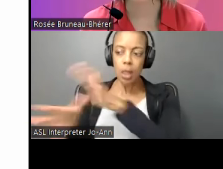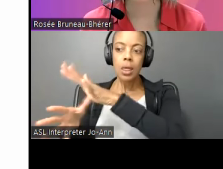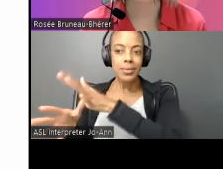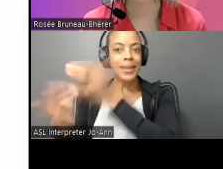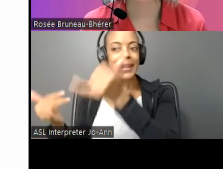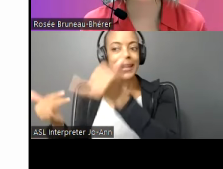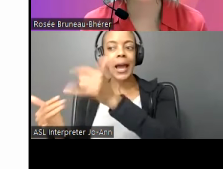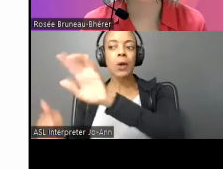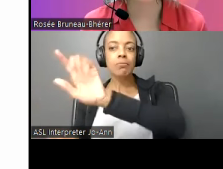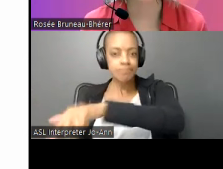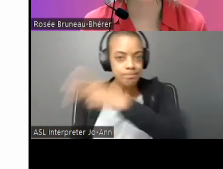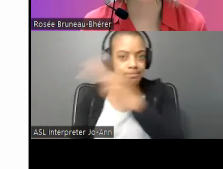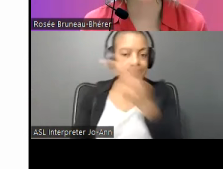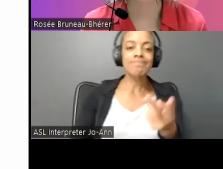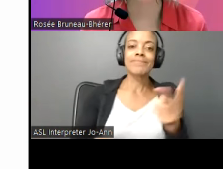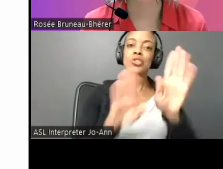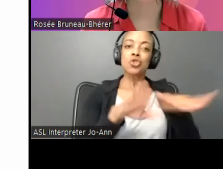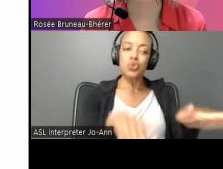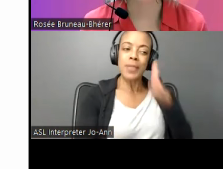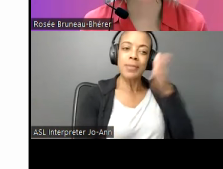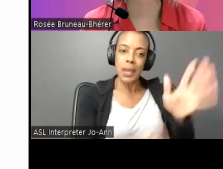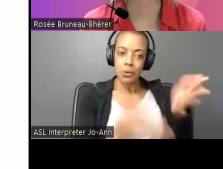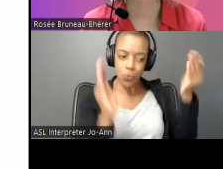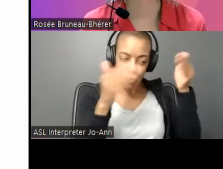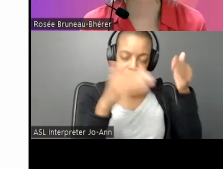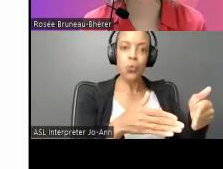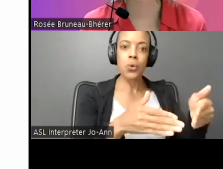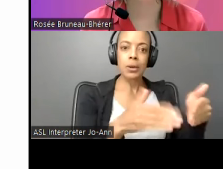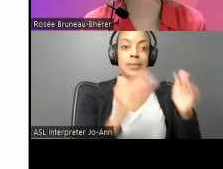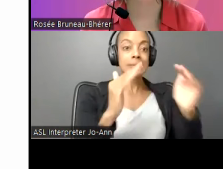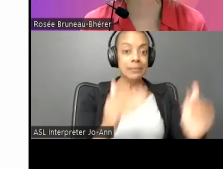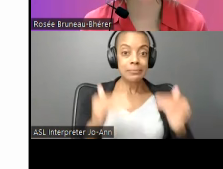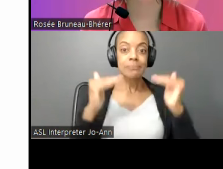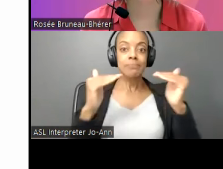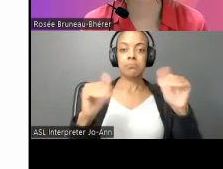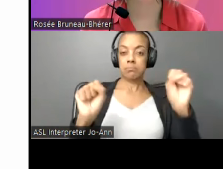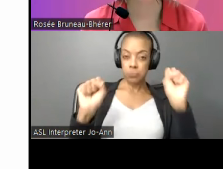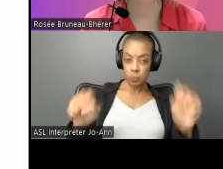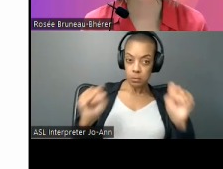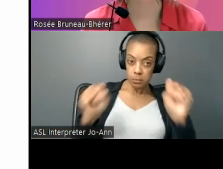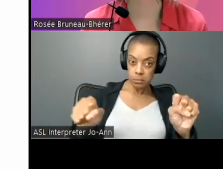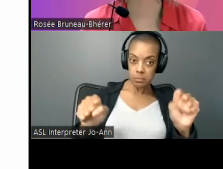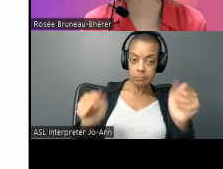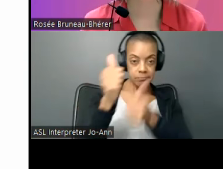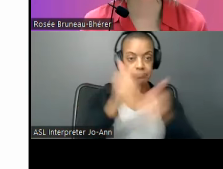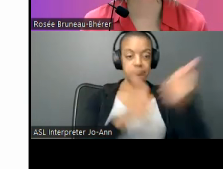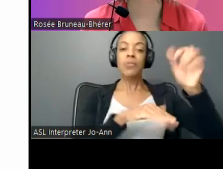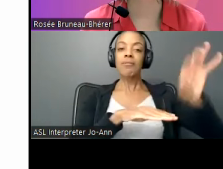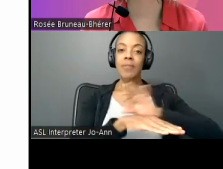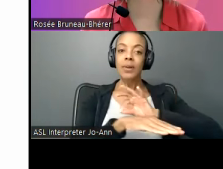and modulates their emotions. And then you move to competency with executive functioning,